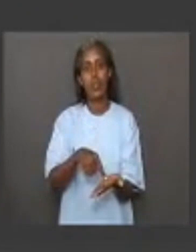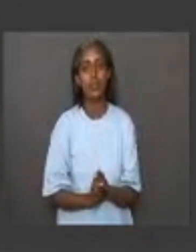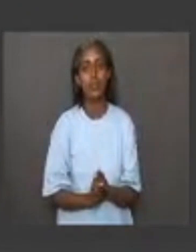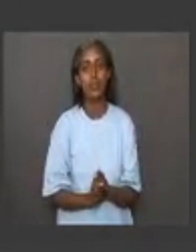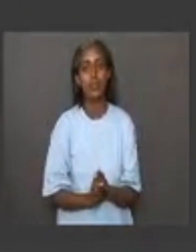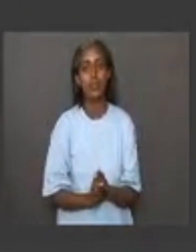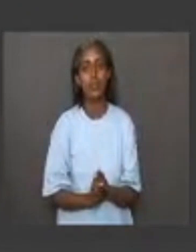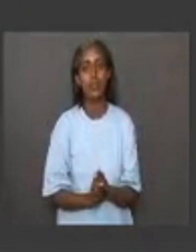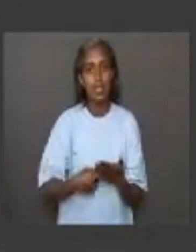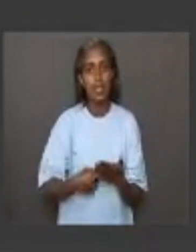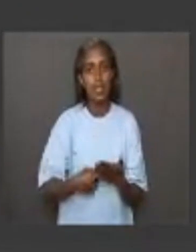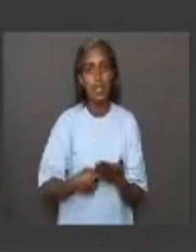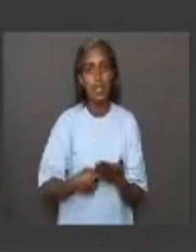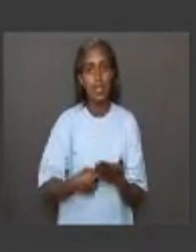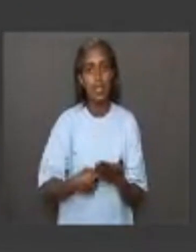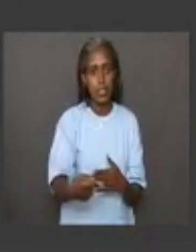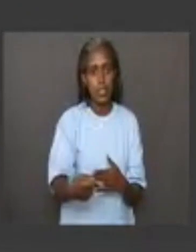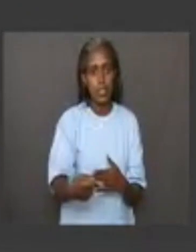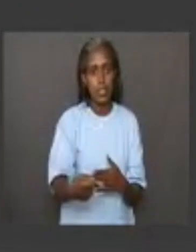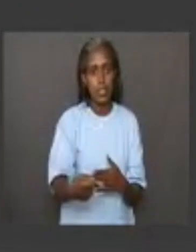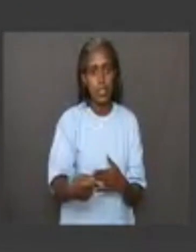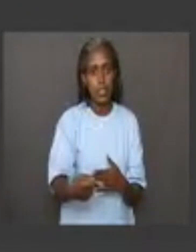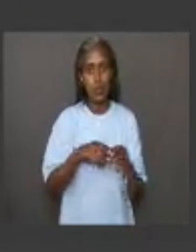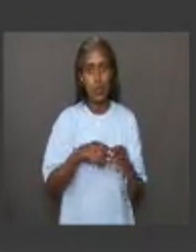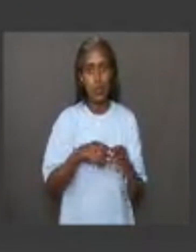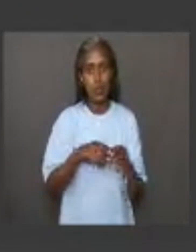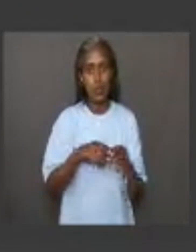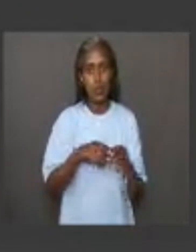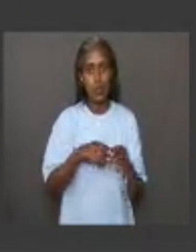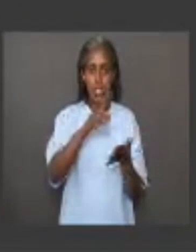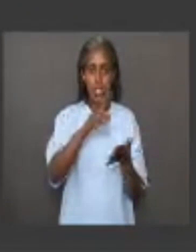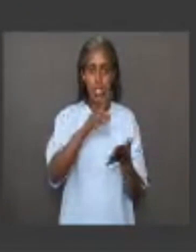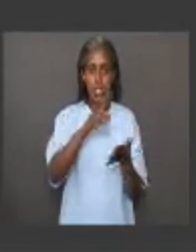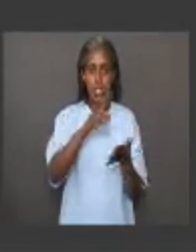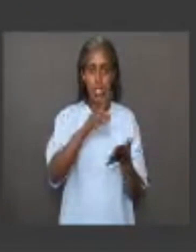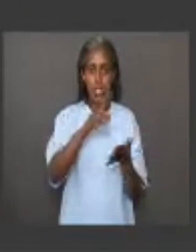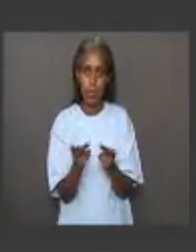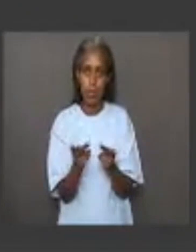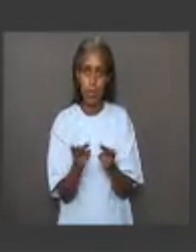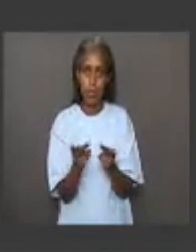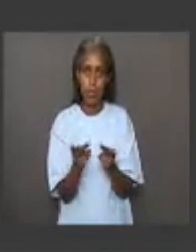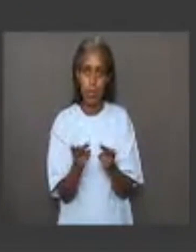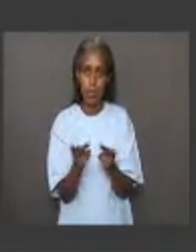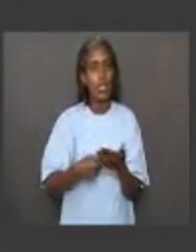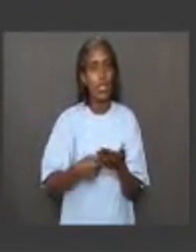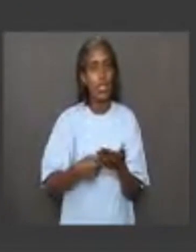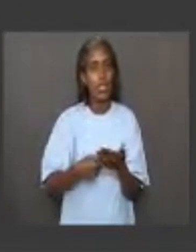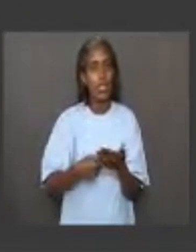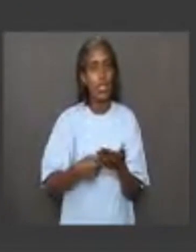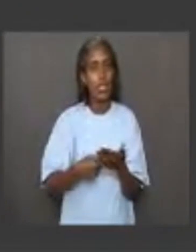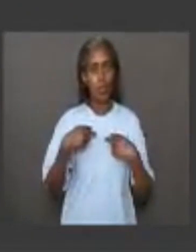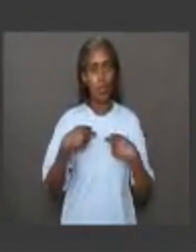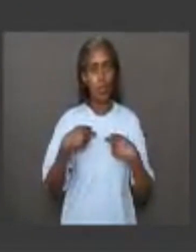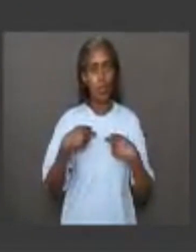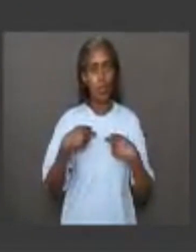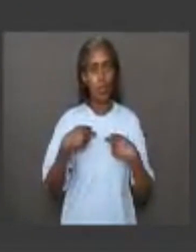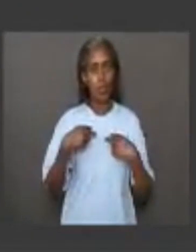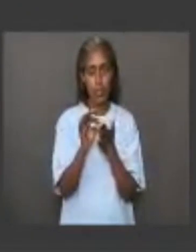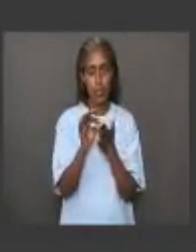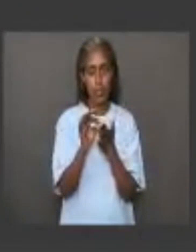Next, we move the decimal place until we have a number